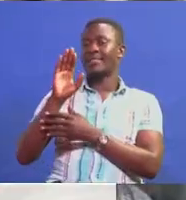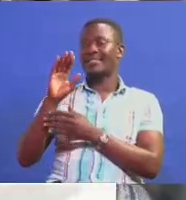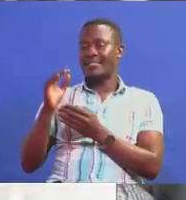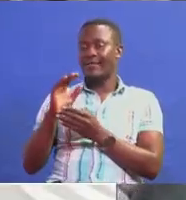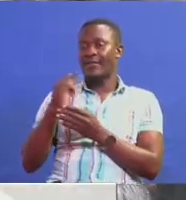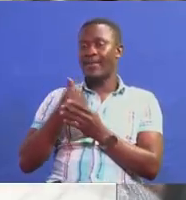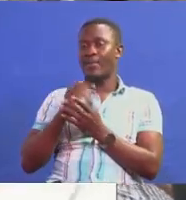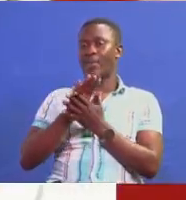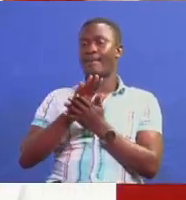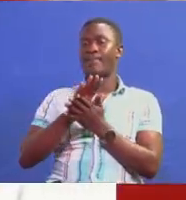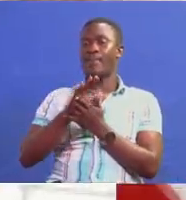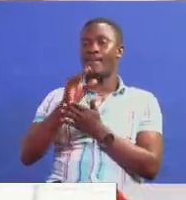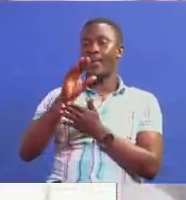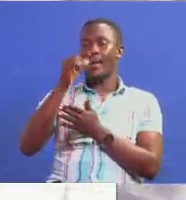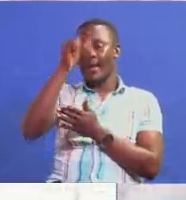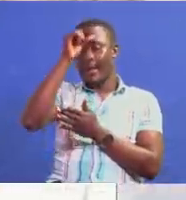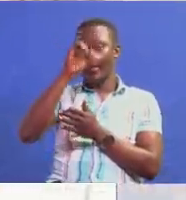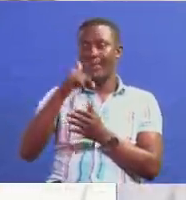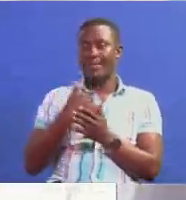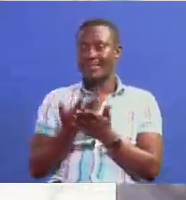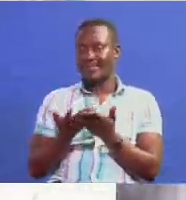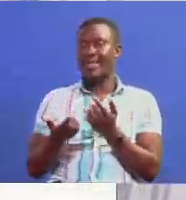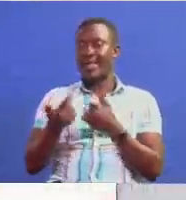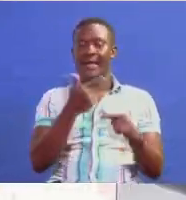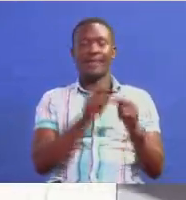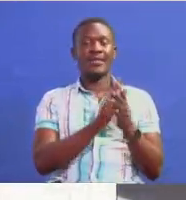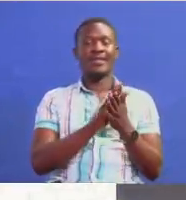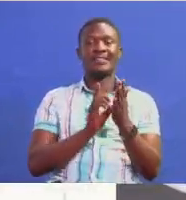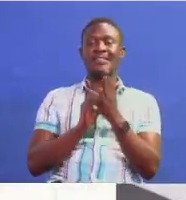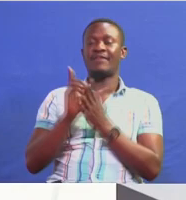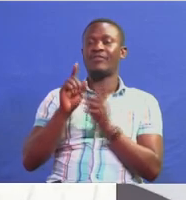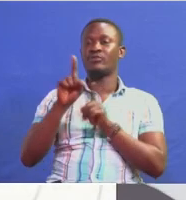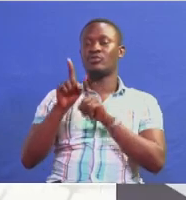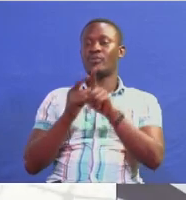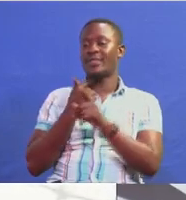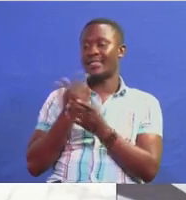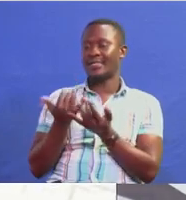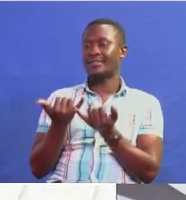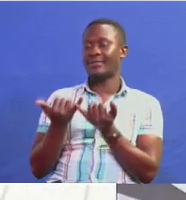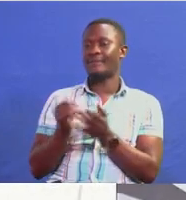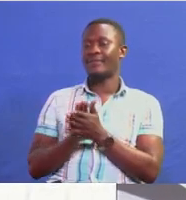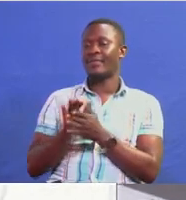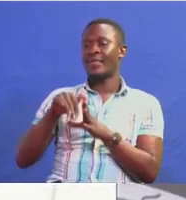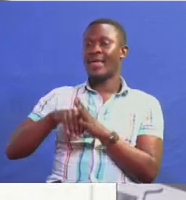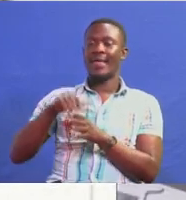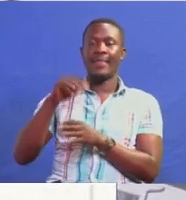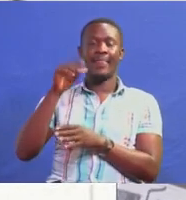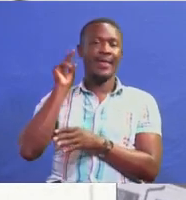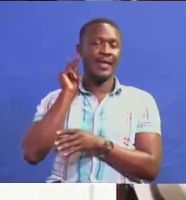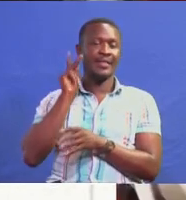Rwanda's President Paul Kagame, he was again back on his development tours, this time in the Gusii